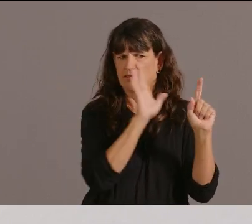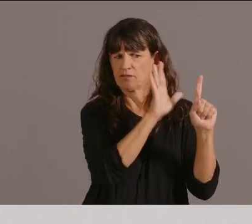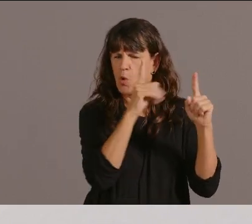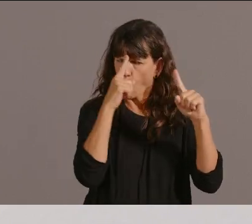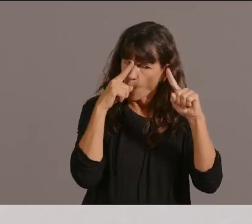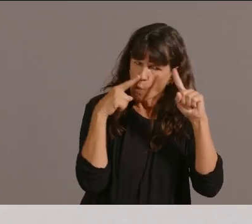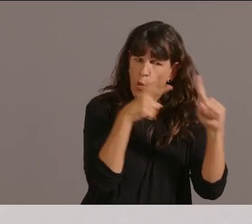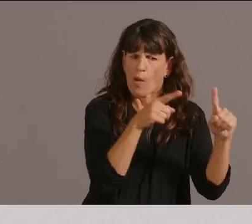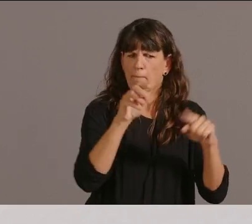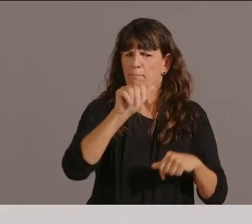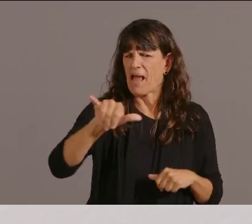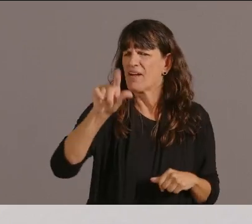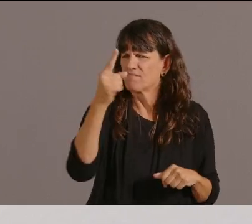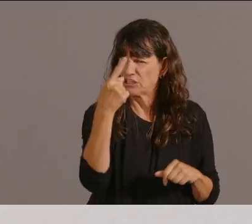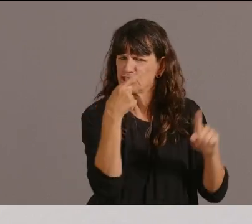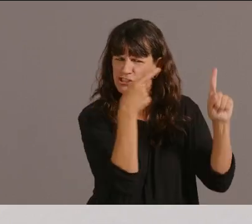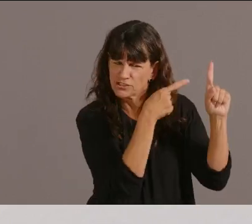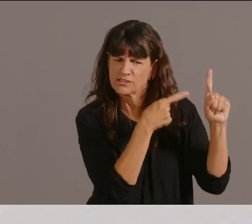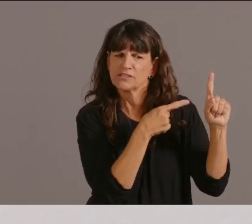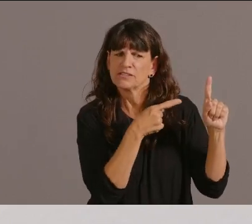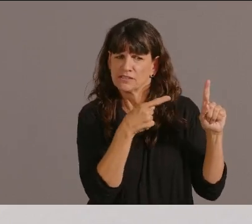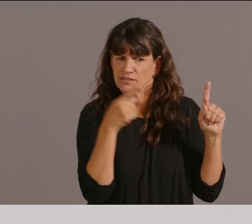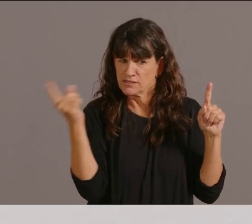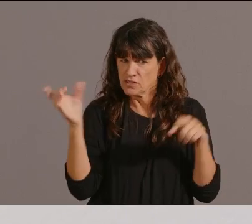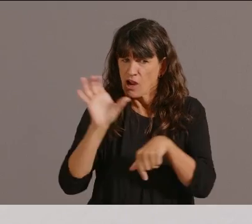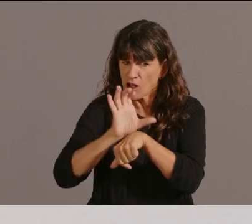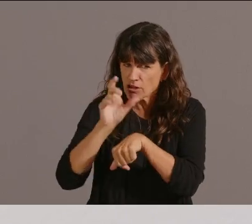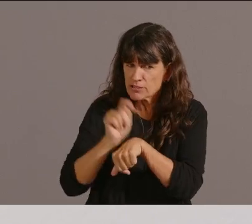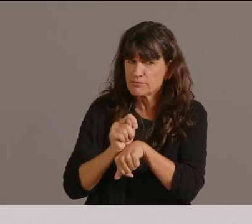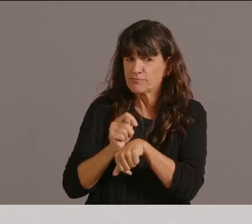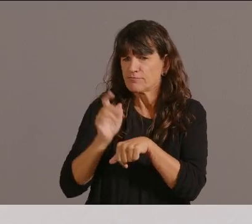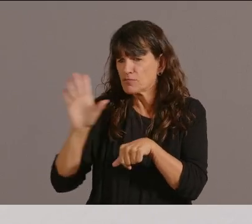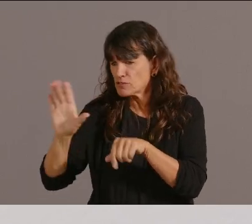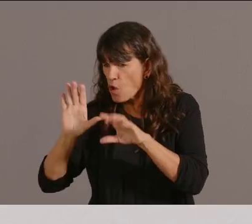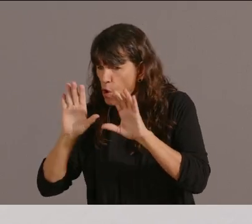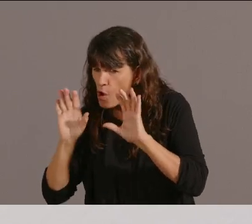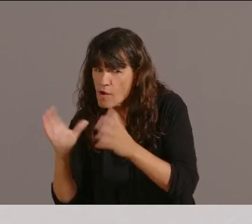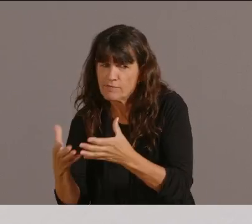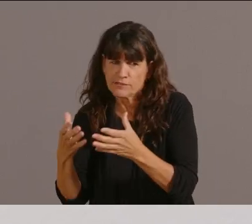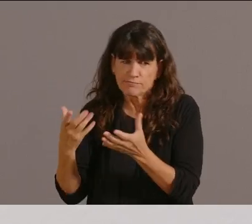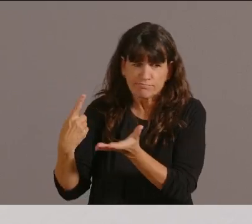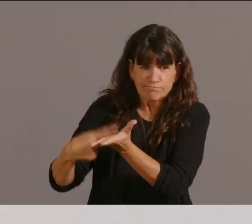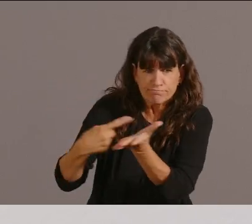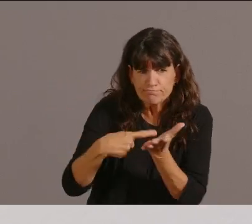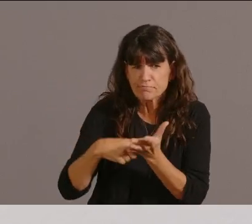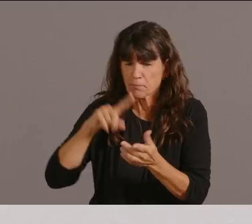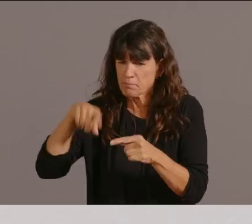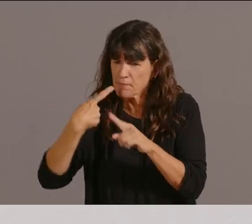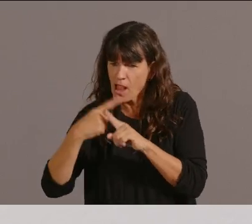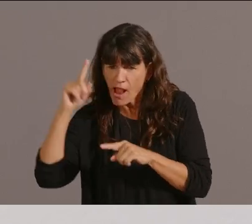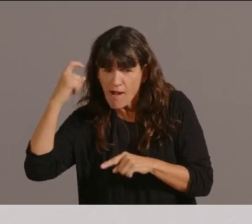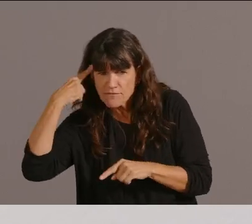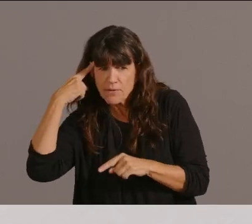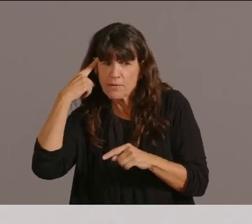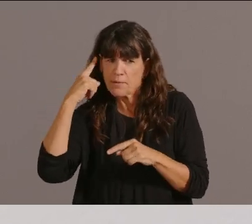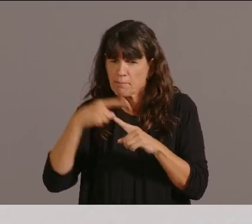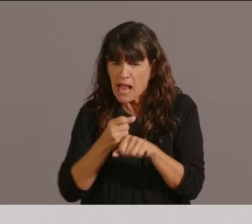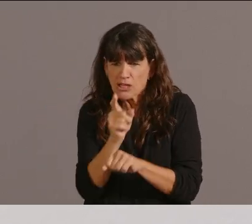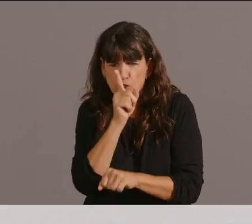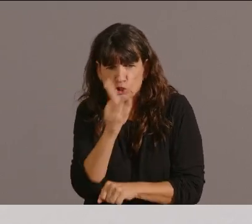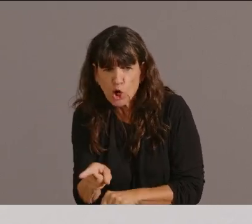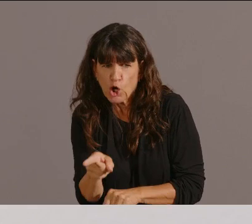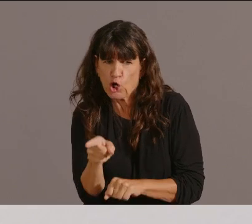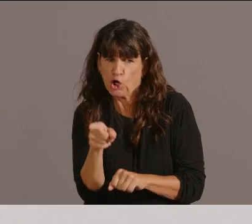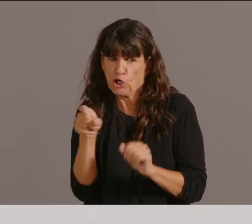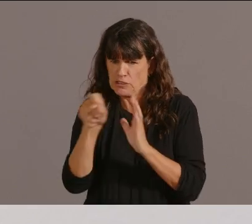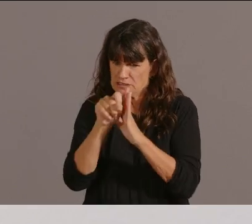consult your office or the governor's office, or did a member of his administration consult your office to make sure this goal was feasible? They